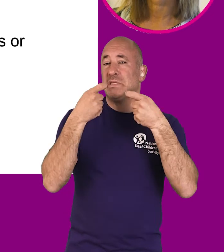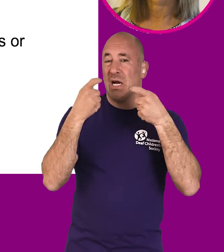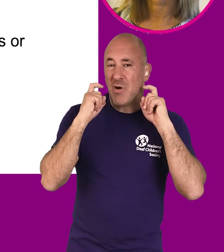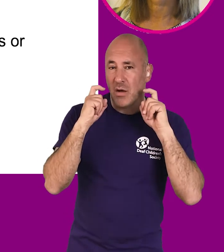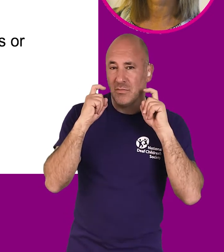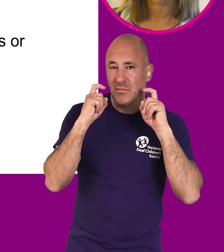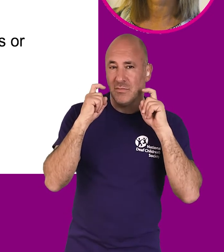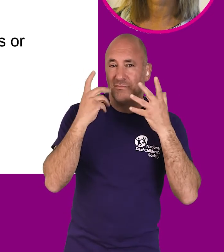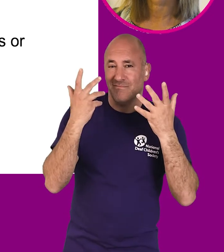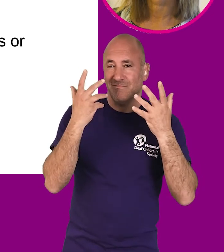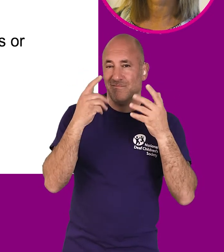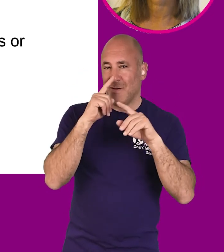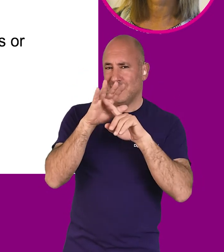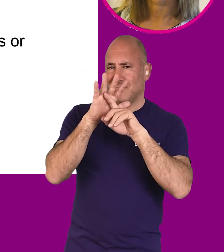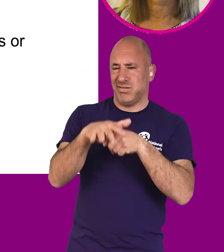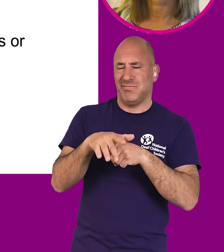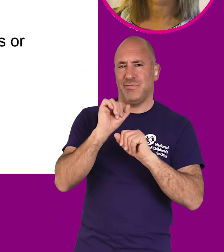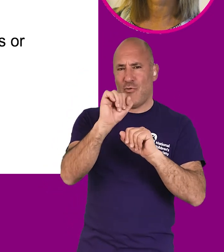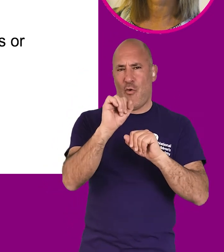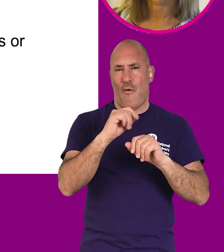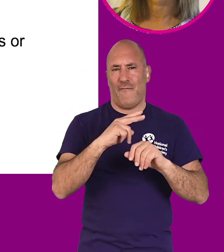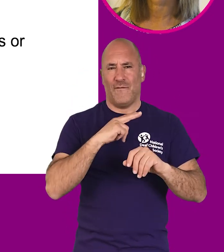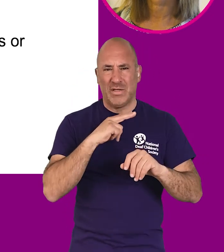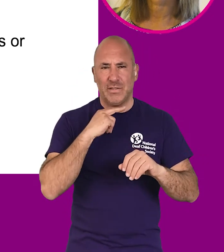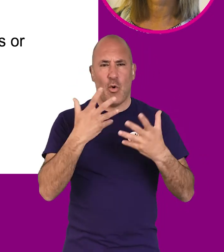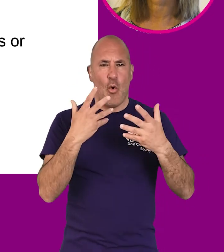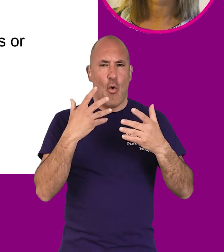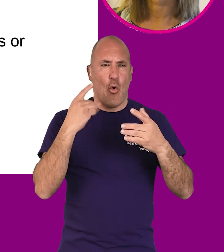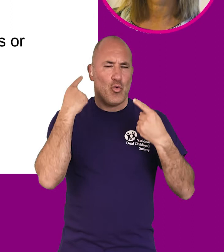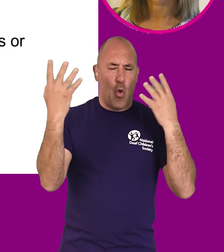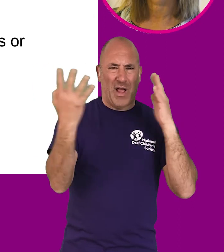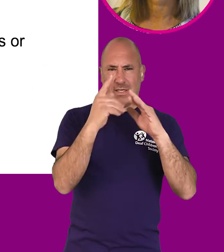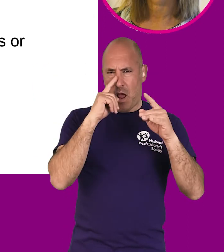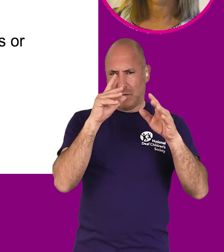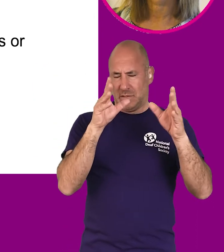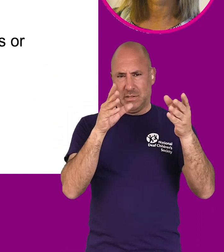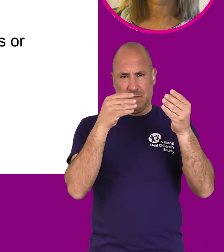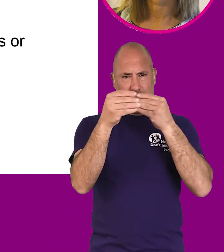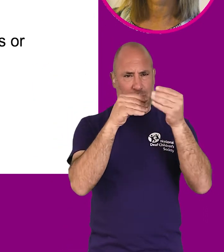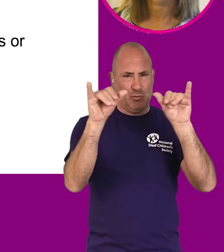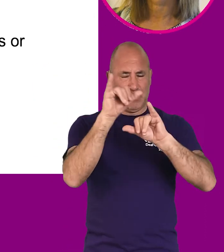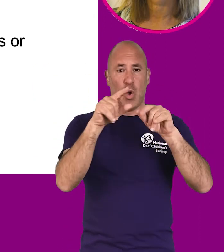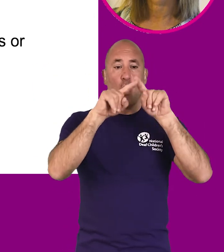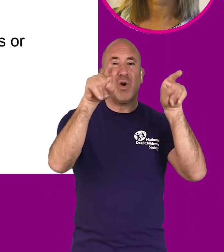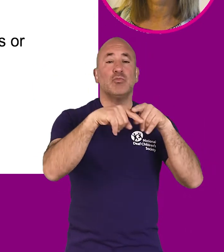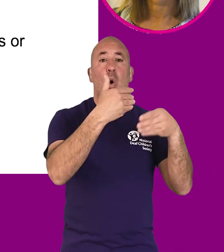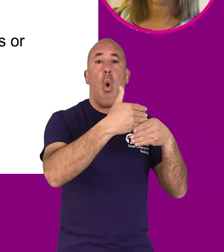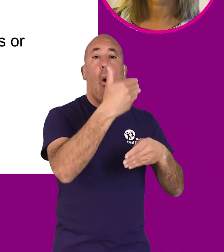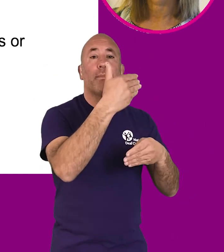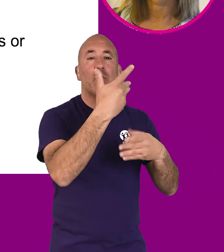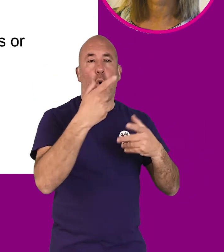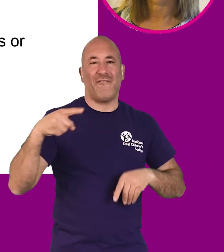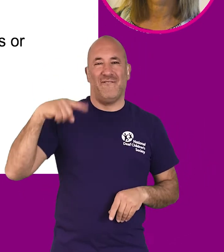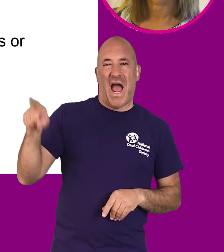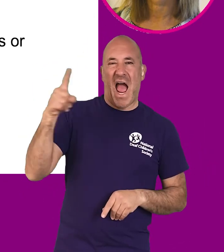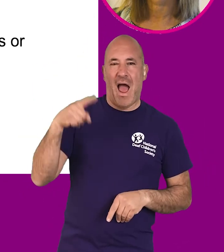aids can't really discriminate against what is the main voice and what is background noise. So if you've got the window open or a fan